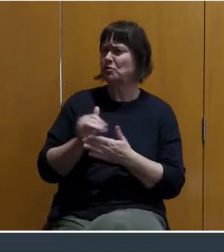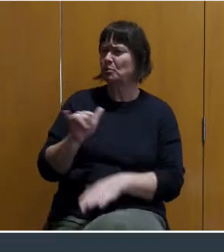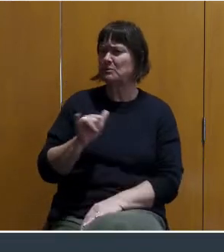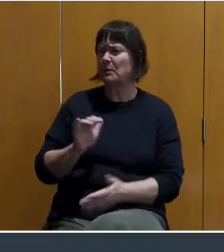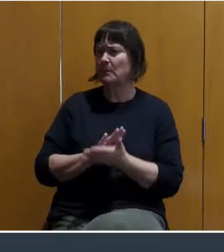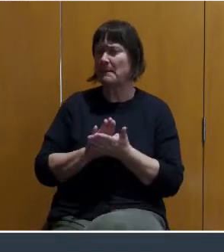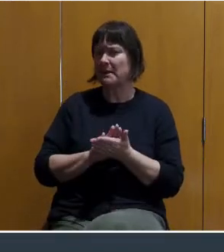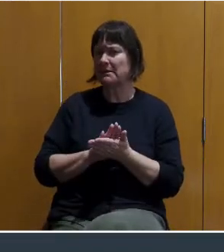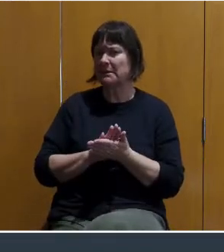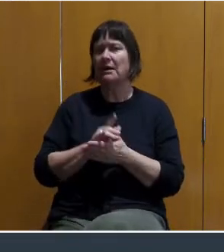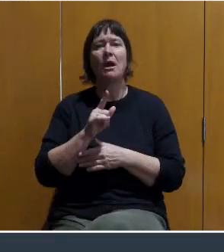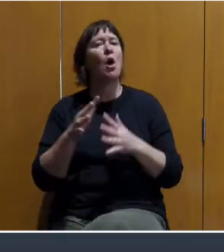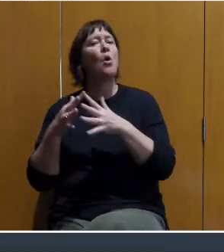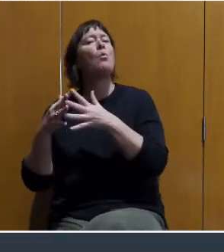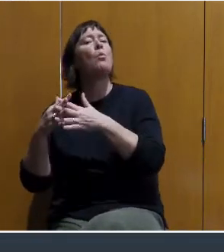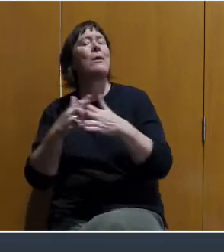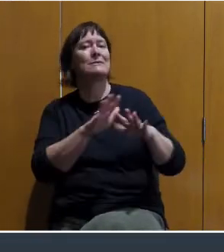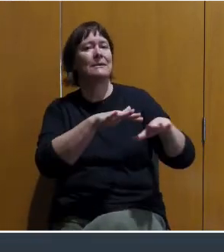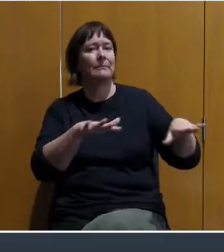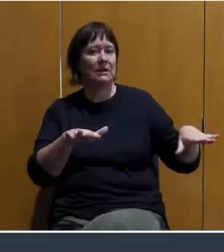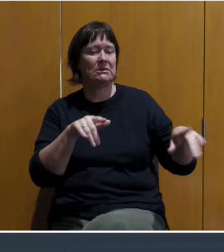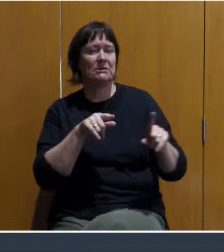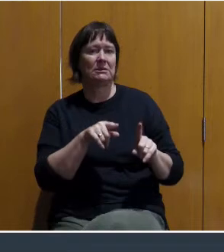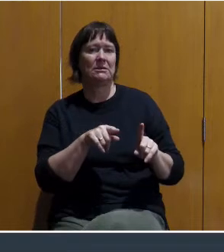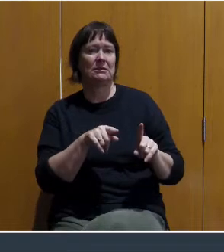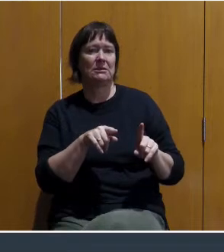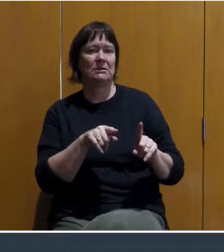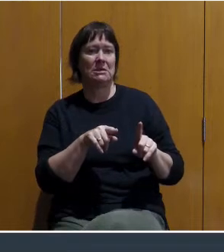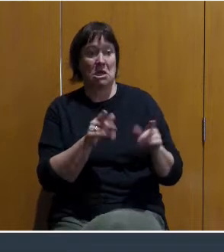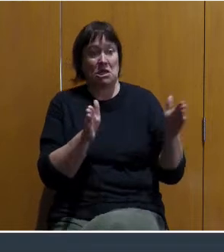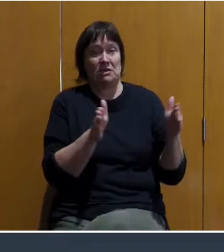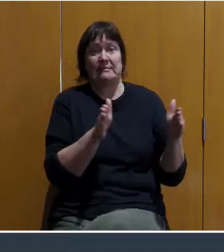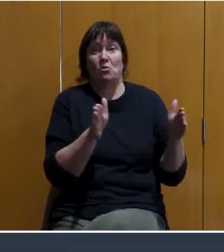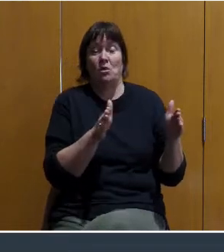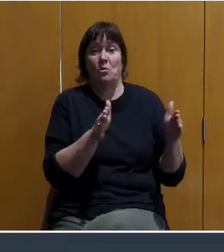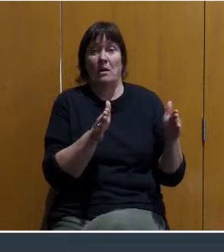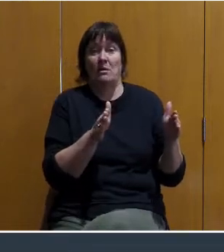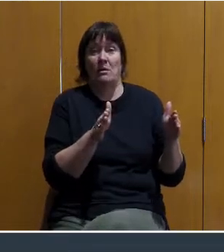but It's the western beach, so the I'm one taking by it the the very port. little one, which is the only